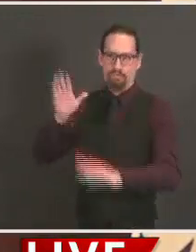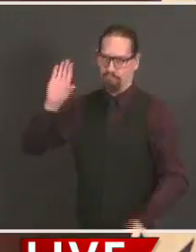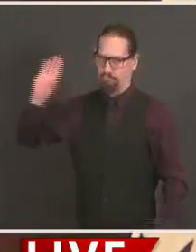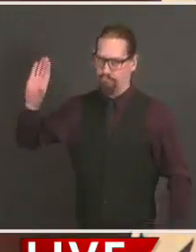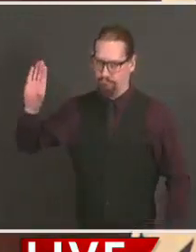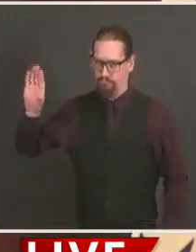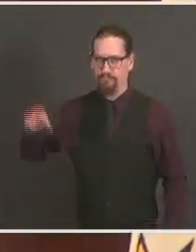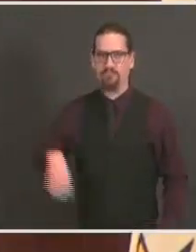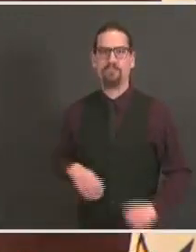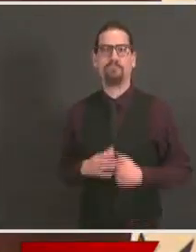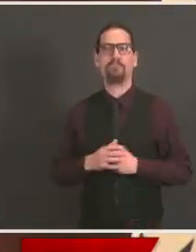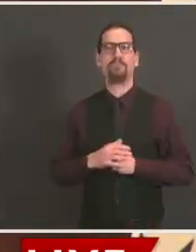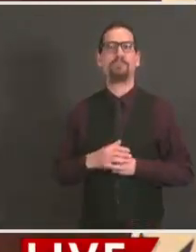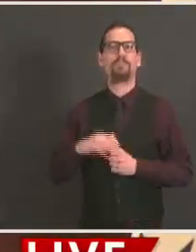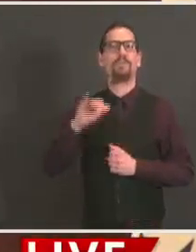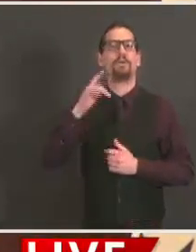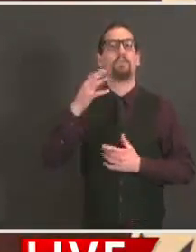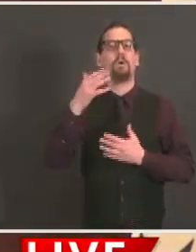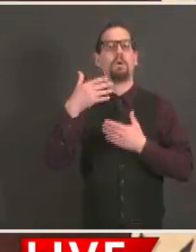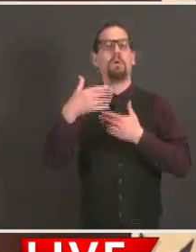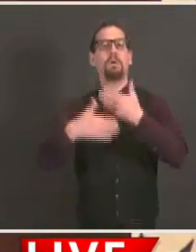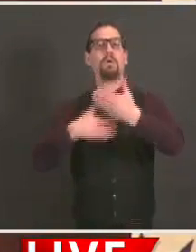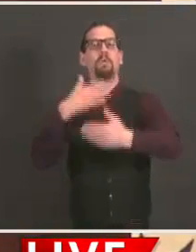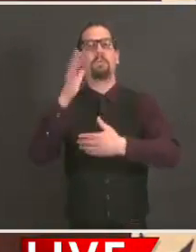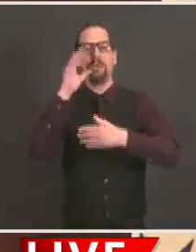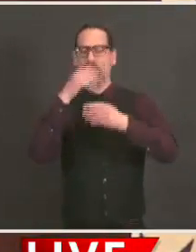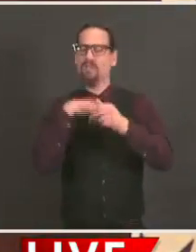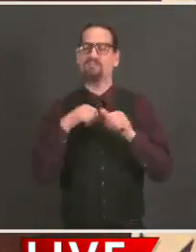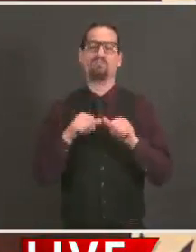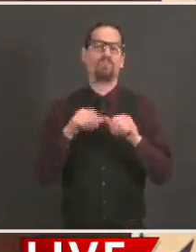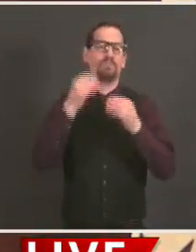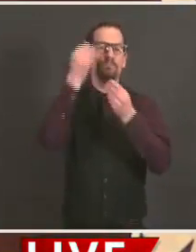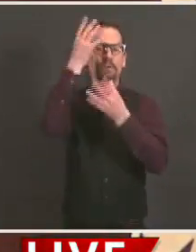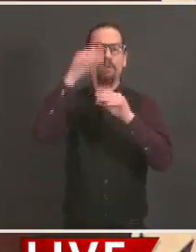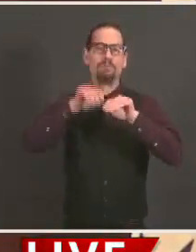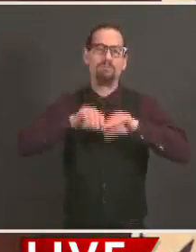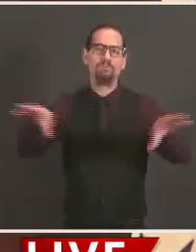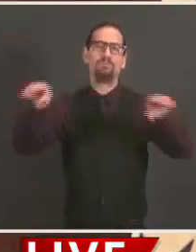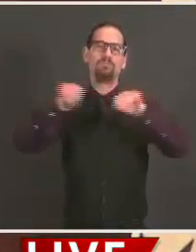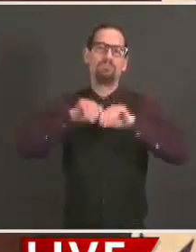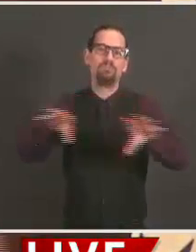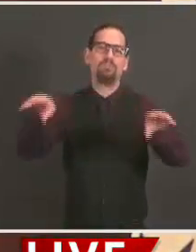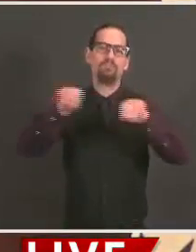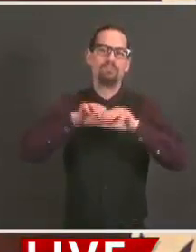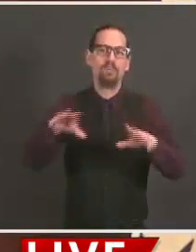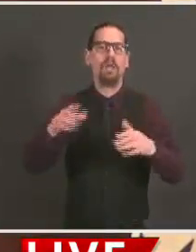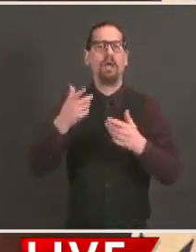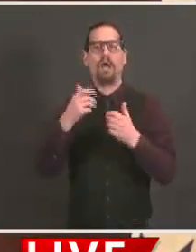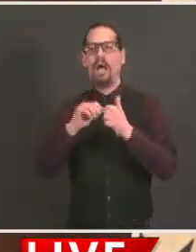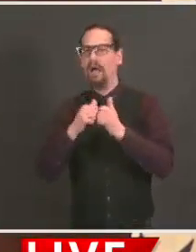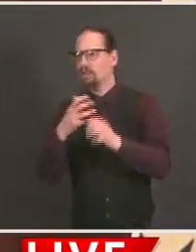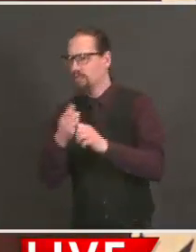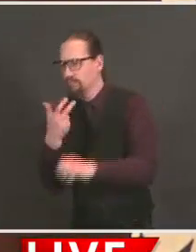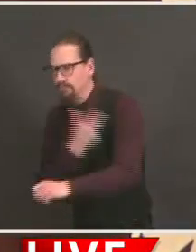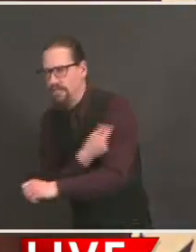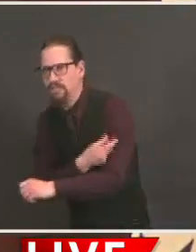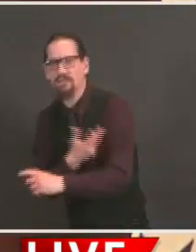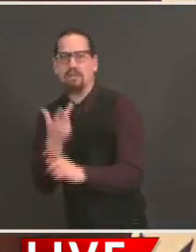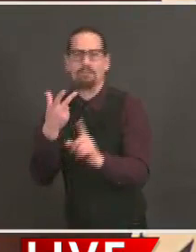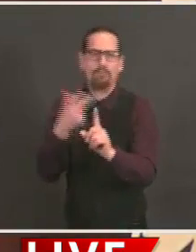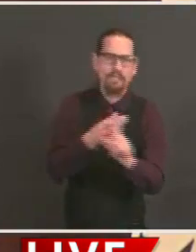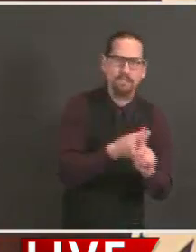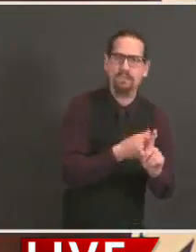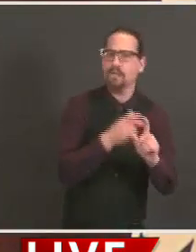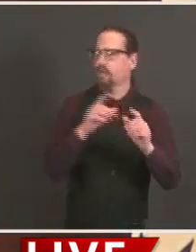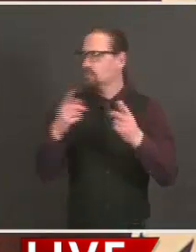to be multiple ways: the state-run version, the pharmacy version, and the local regional